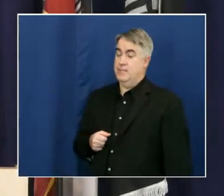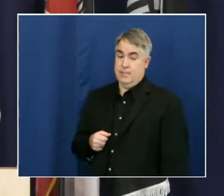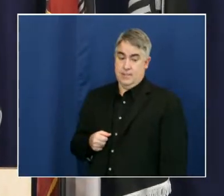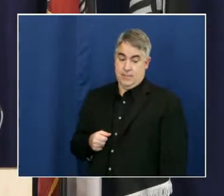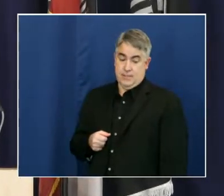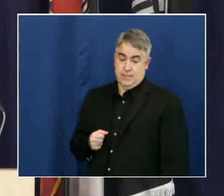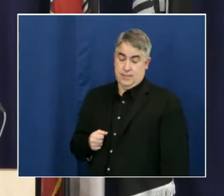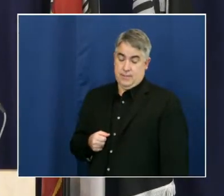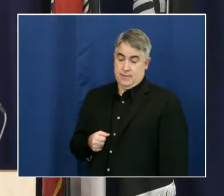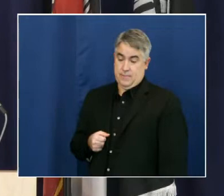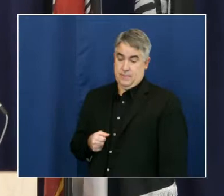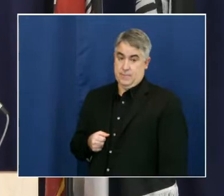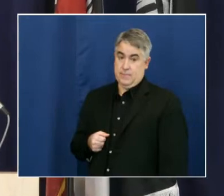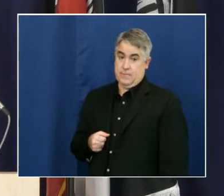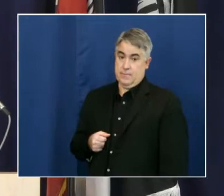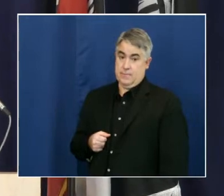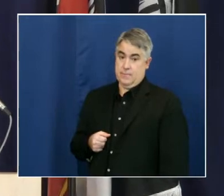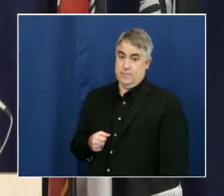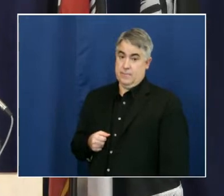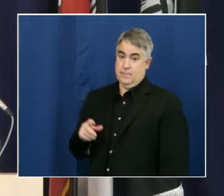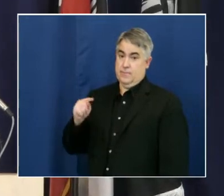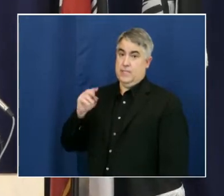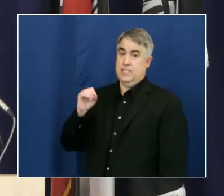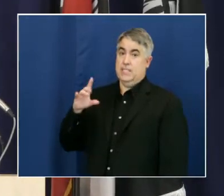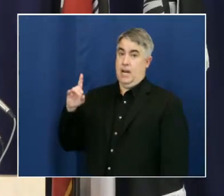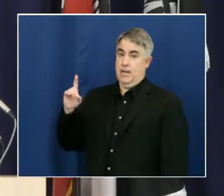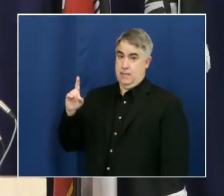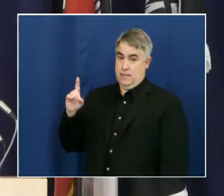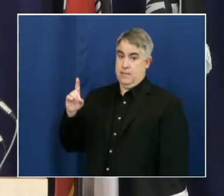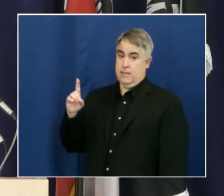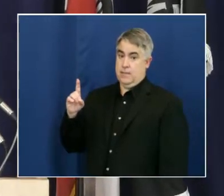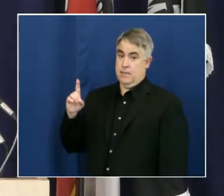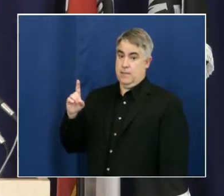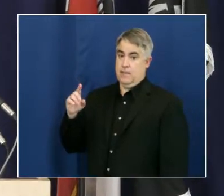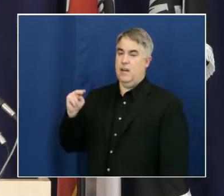This question is from Todd Strain with NBC7.